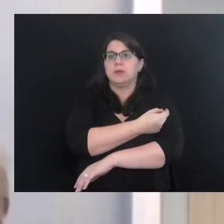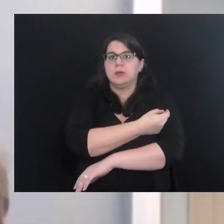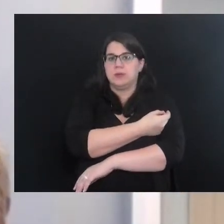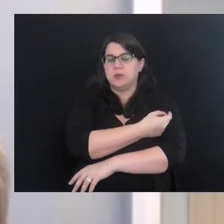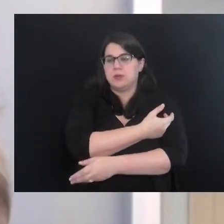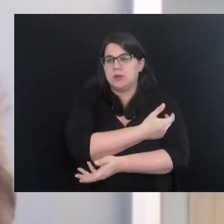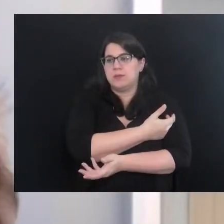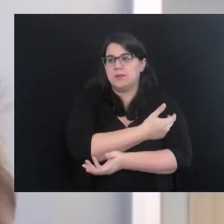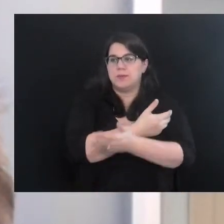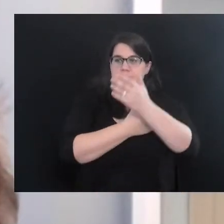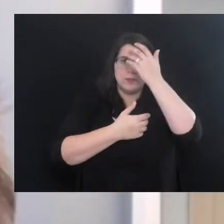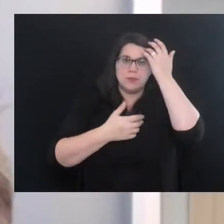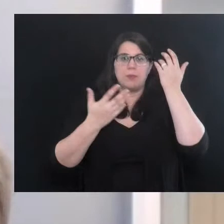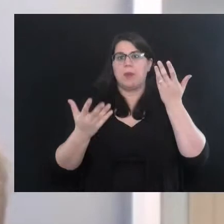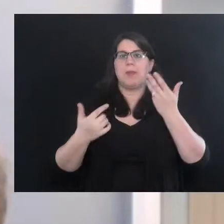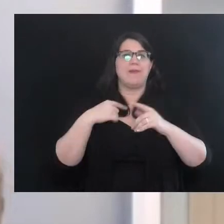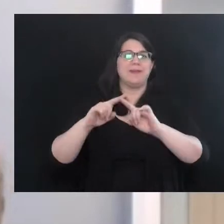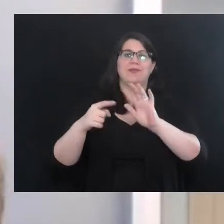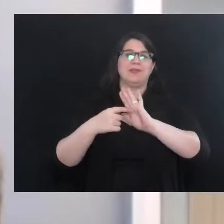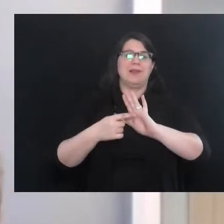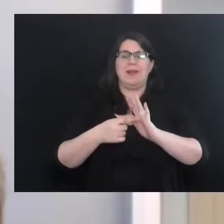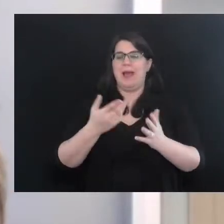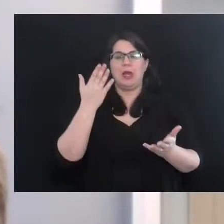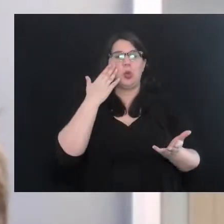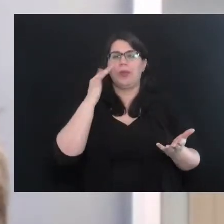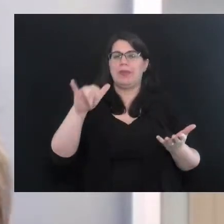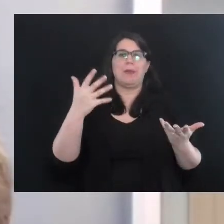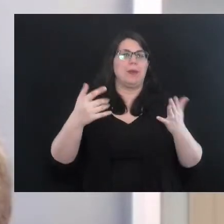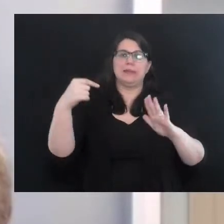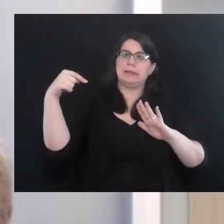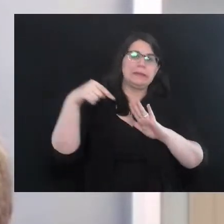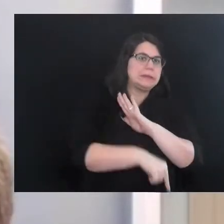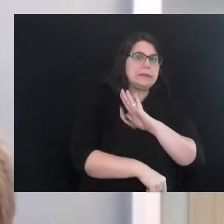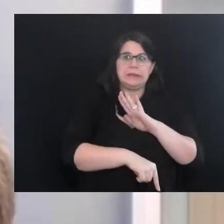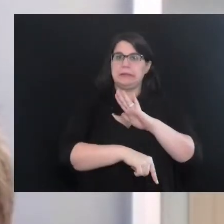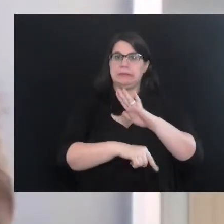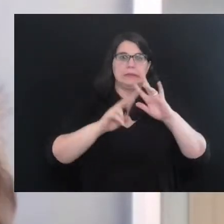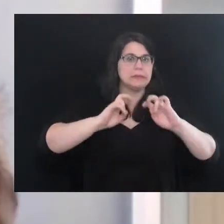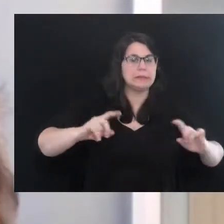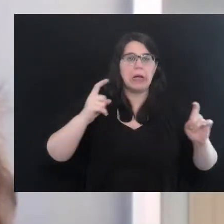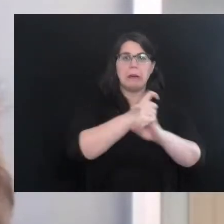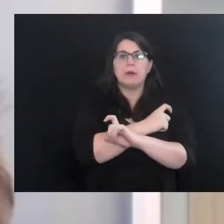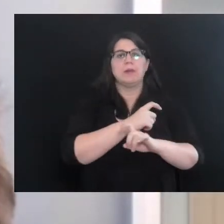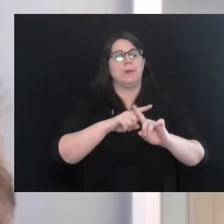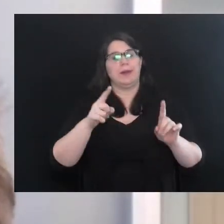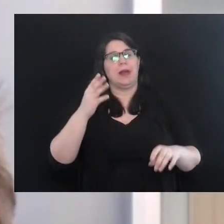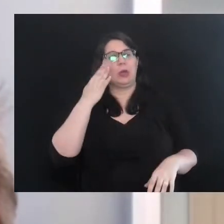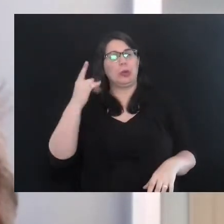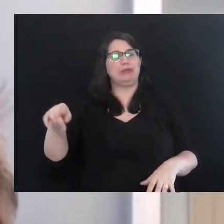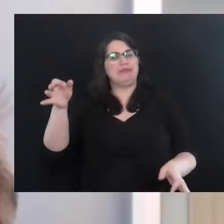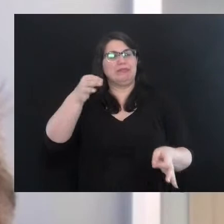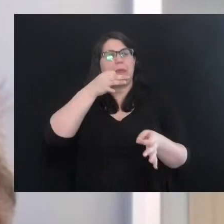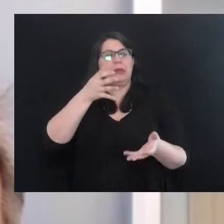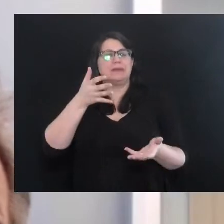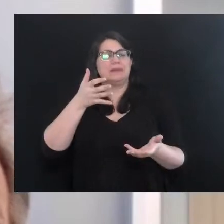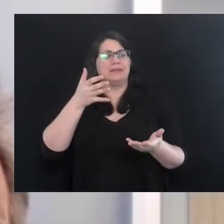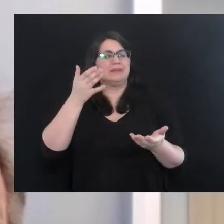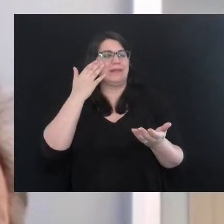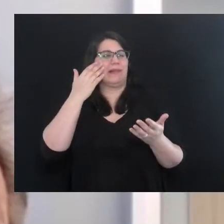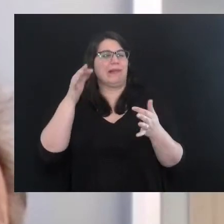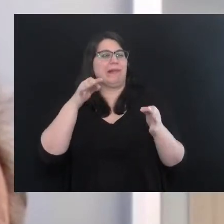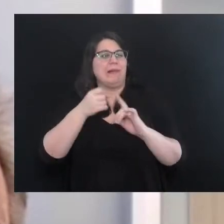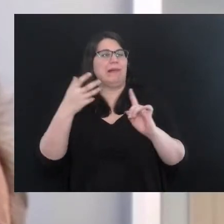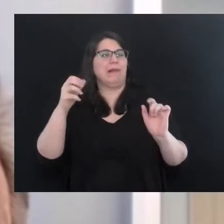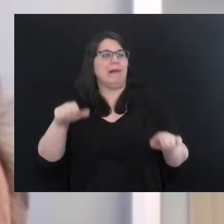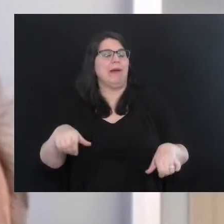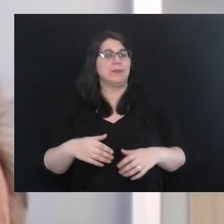some different science there? I know that's probably a pretty deep question, but I know our experts can shed some light on that.